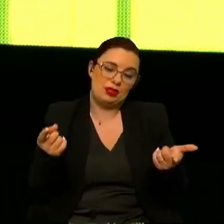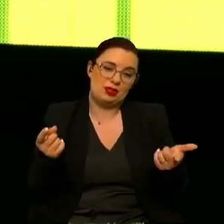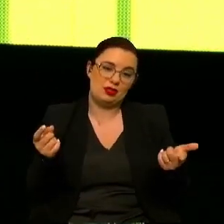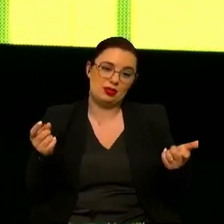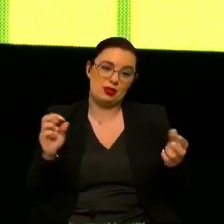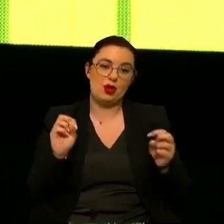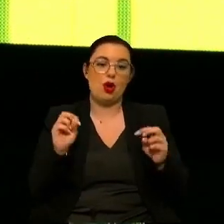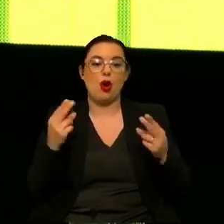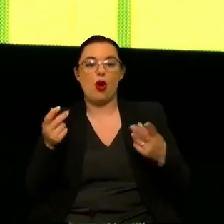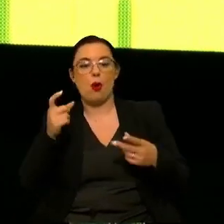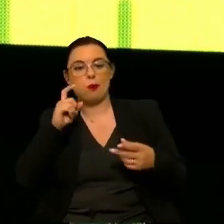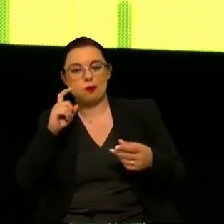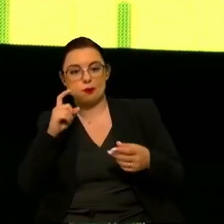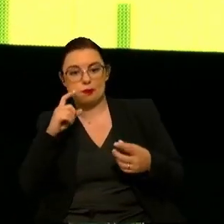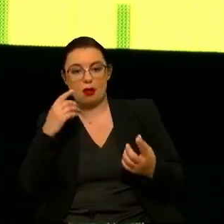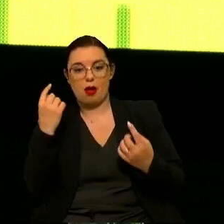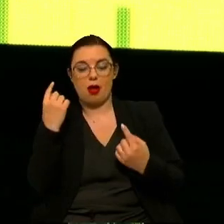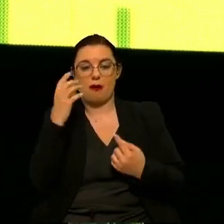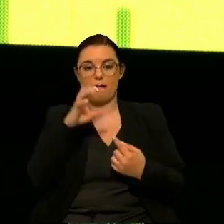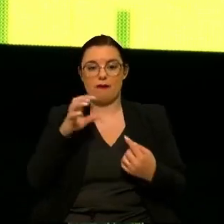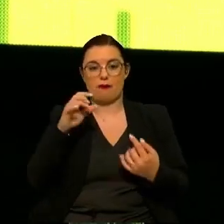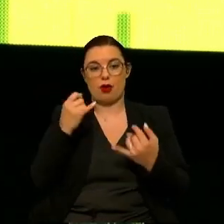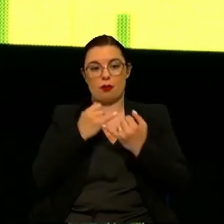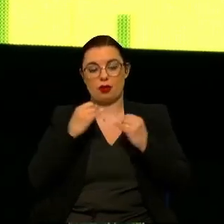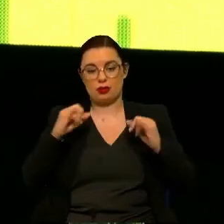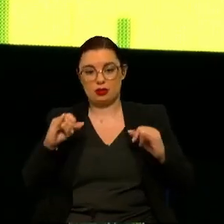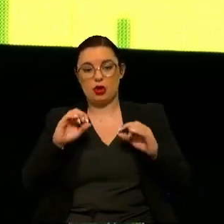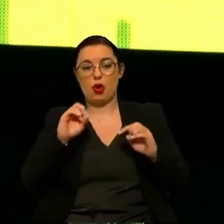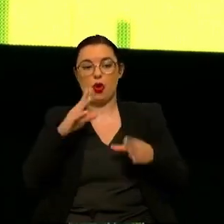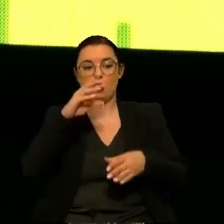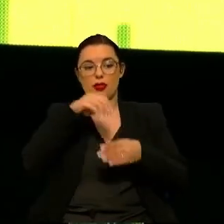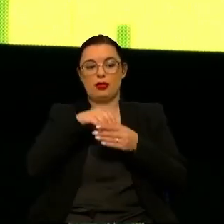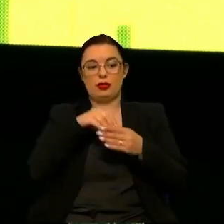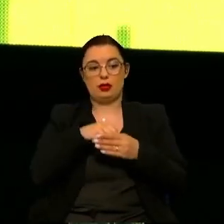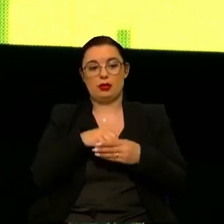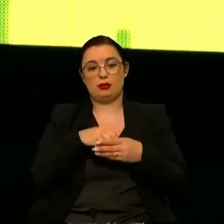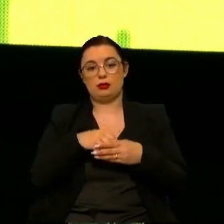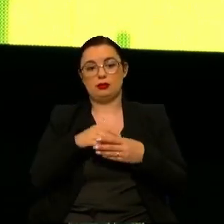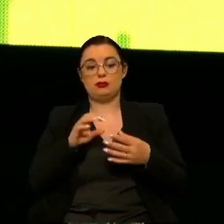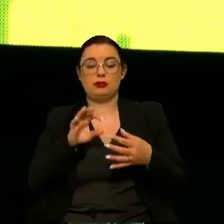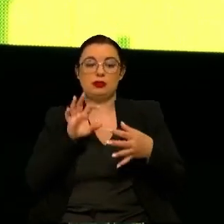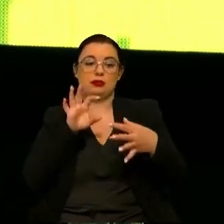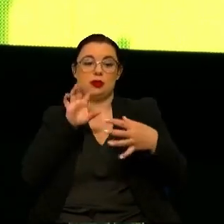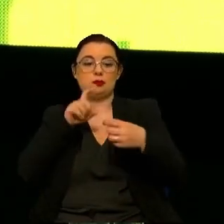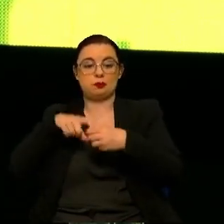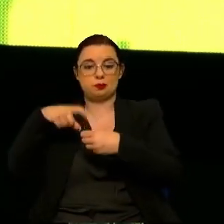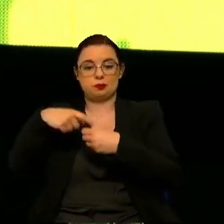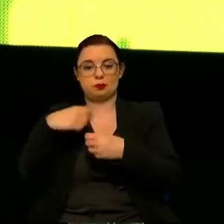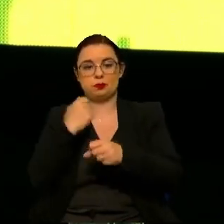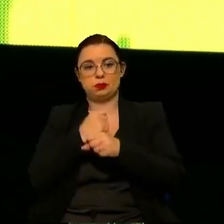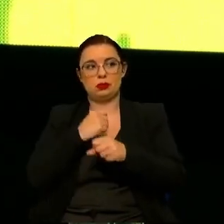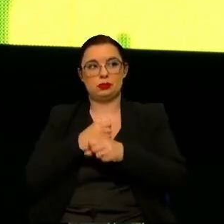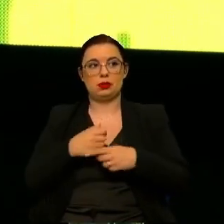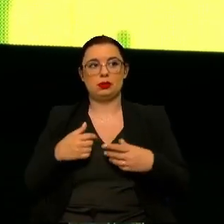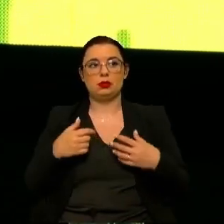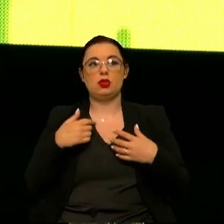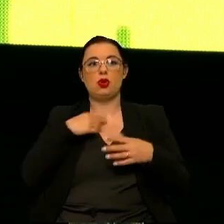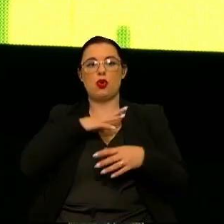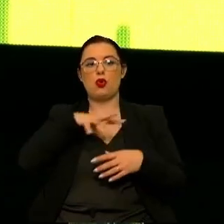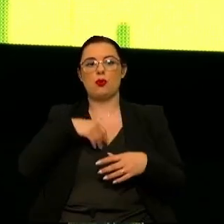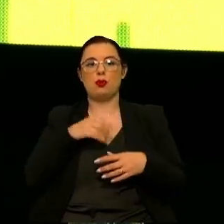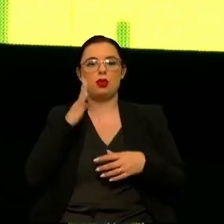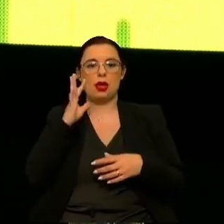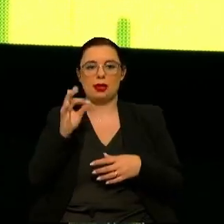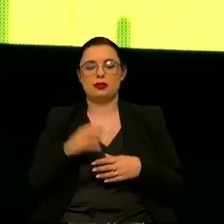interests. And this will be done independently or within an alliance. But